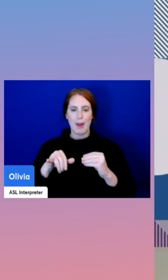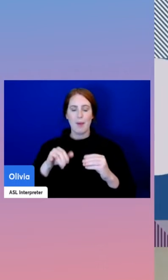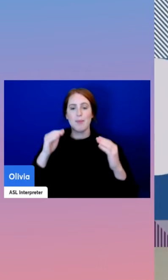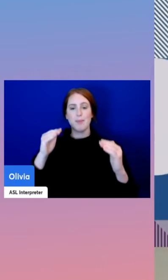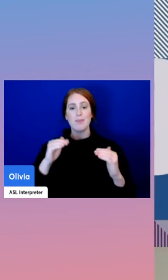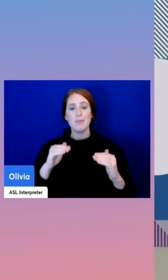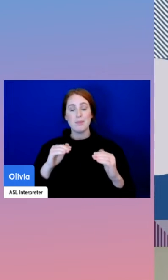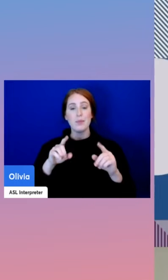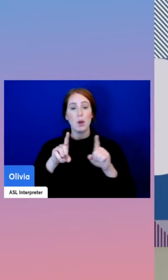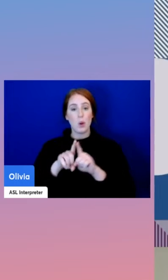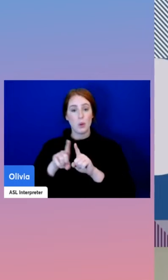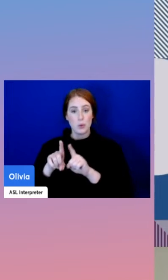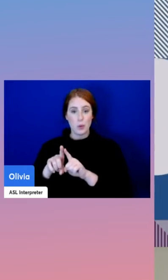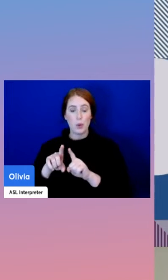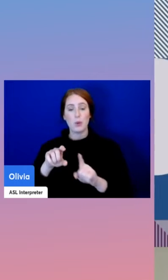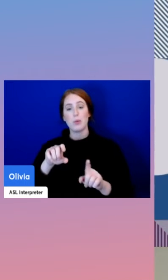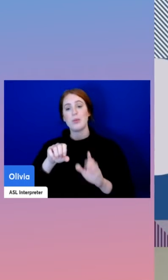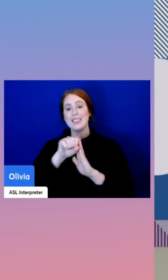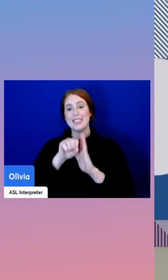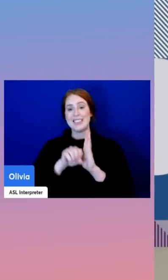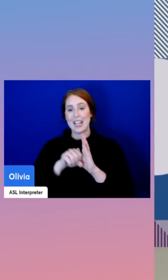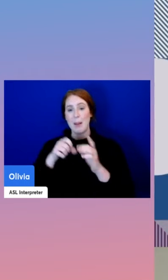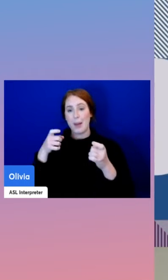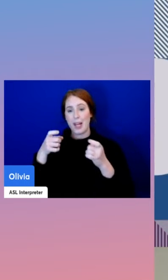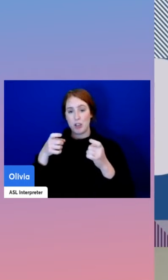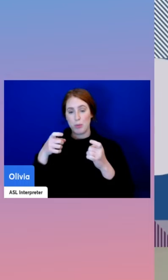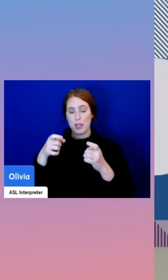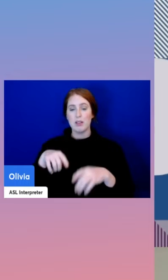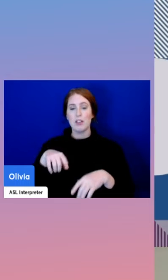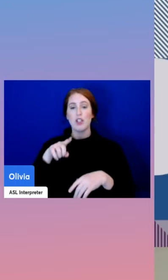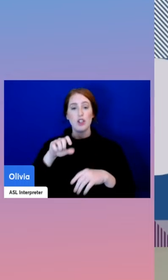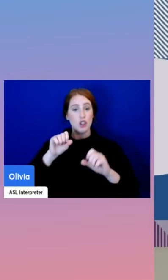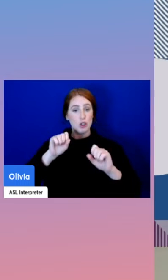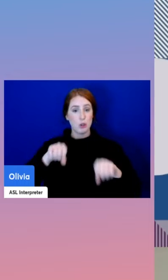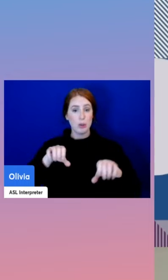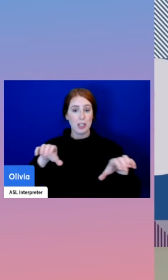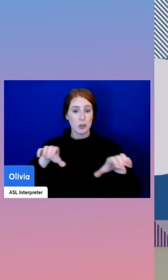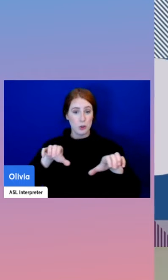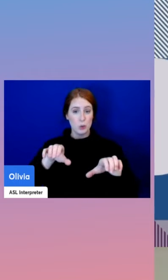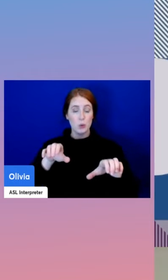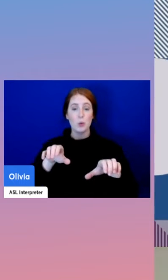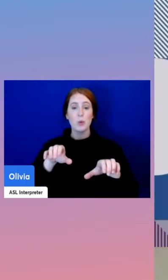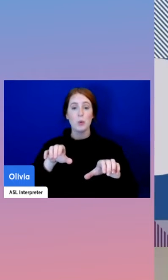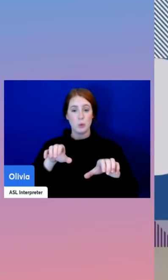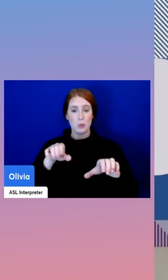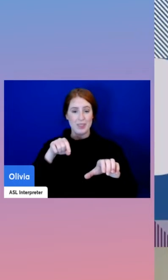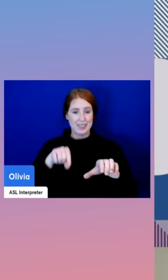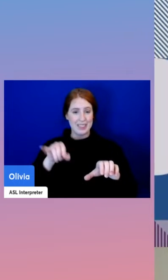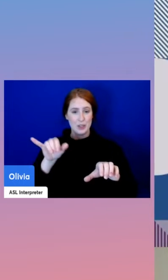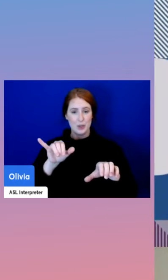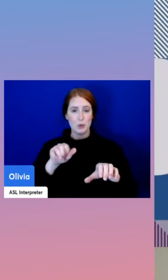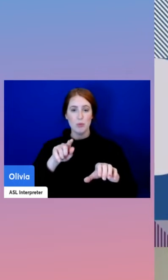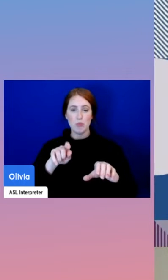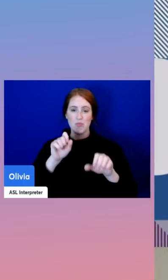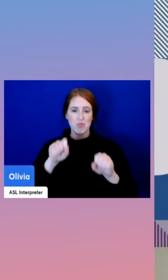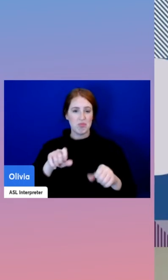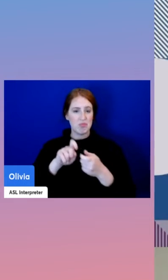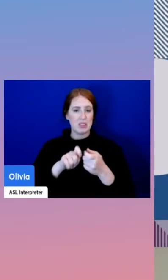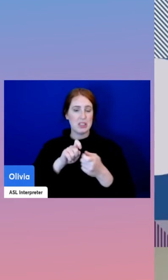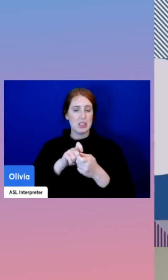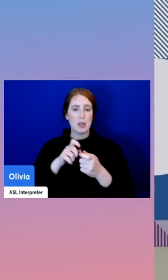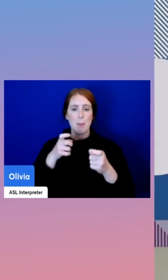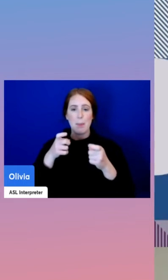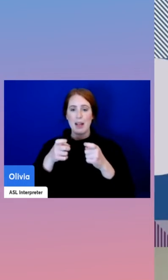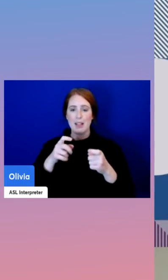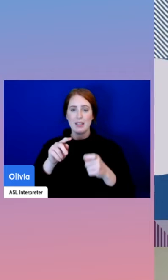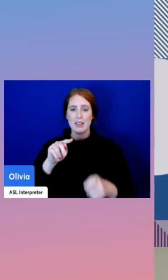Accordingly, with state management, you'll also be able to do so as well. So you can particularly manage TF states, for